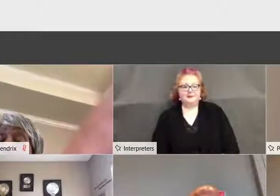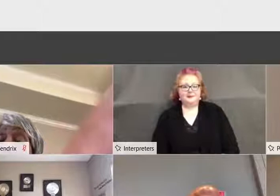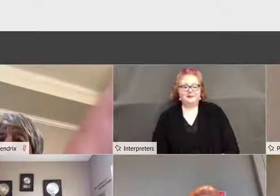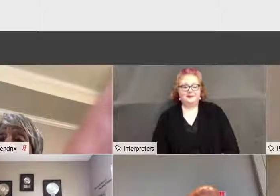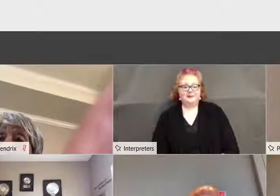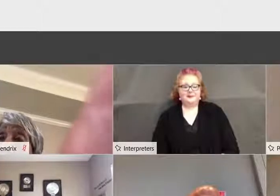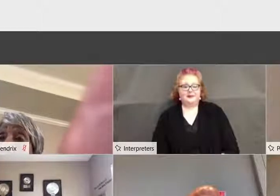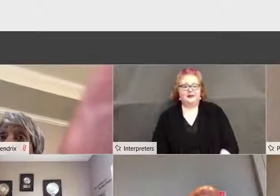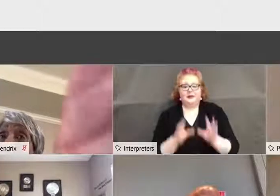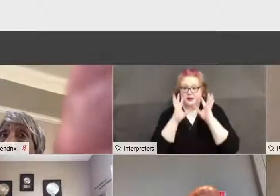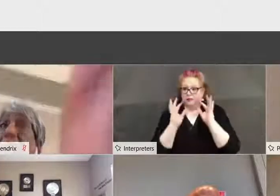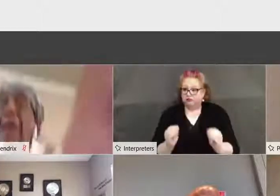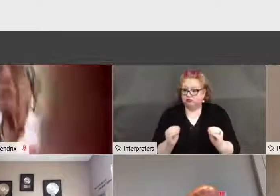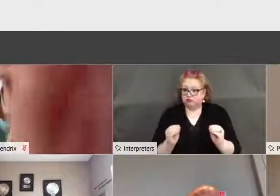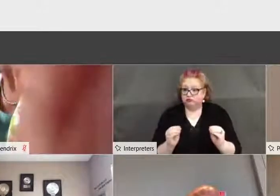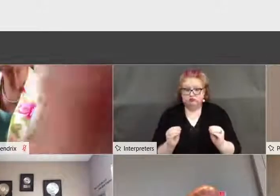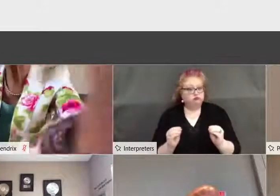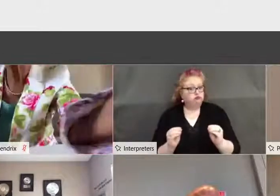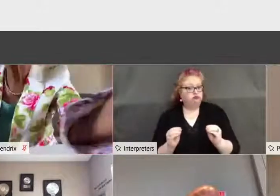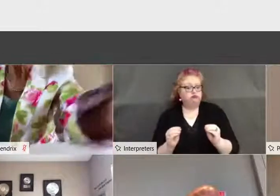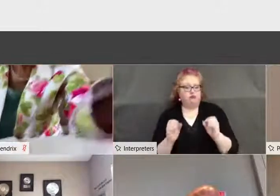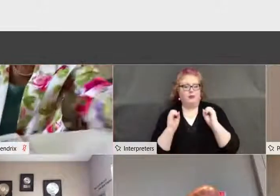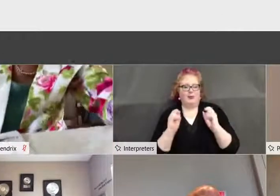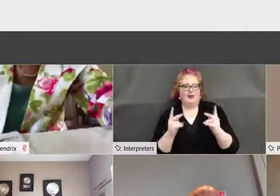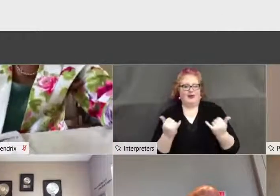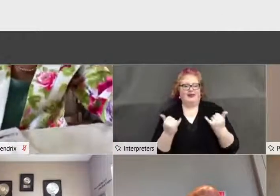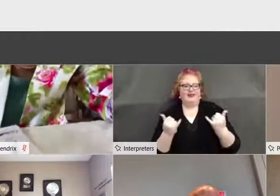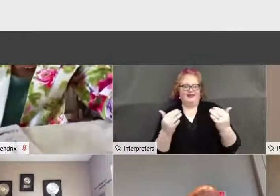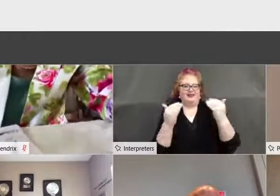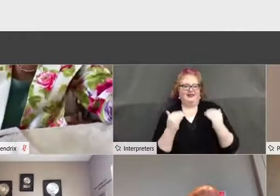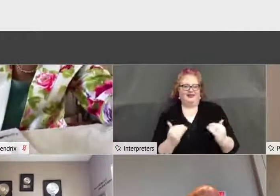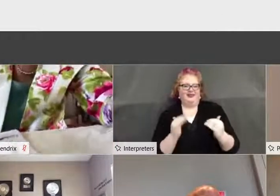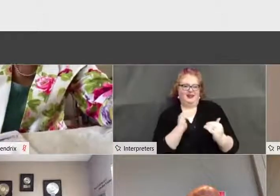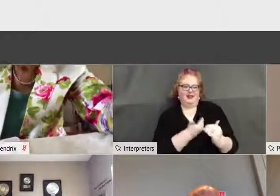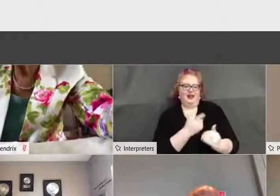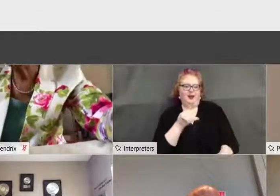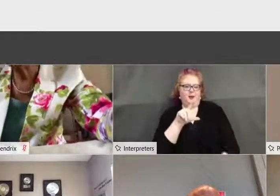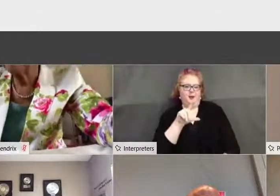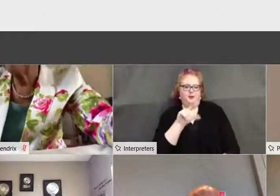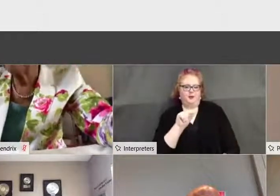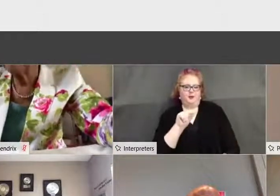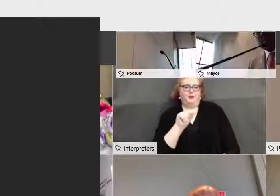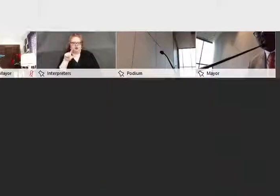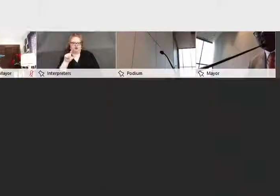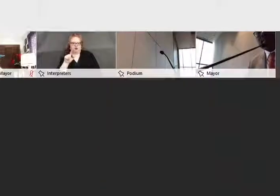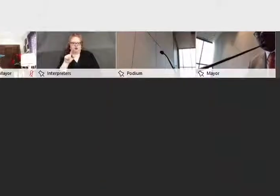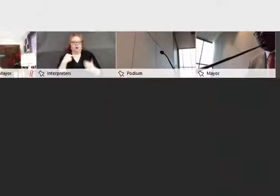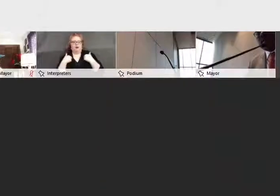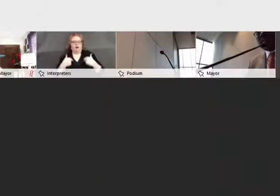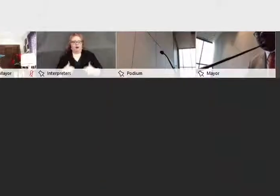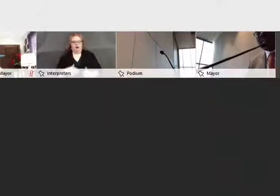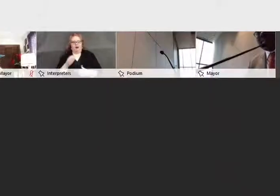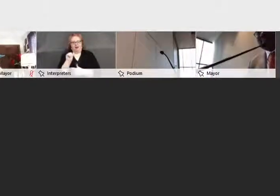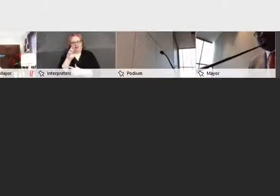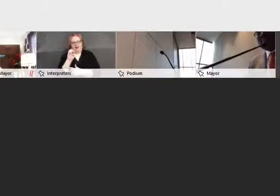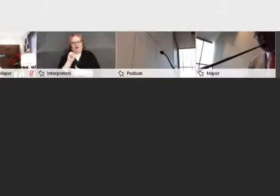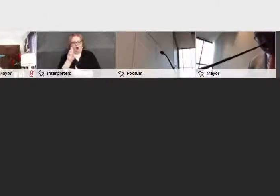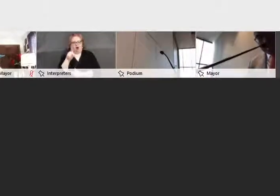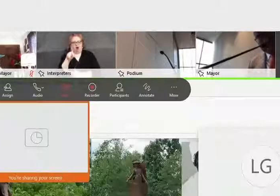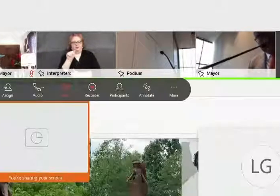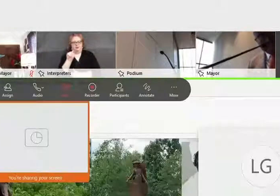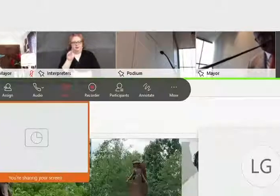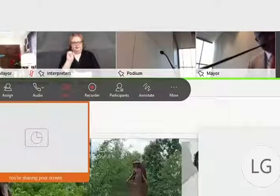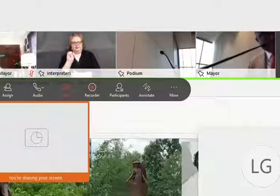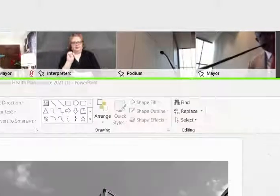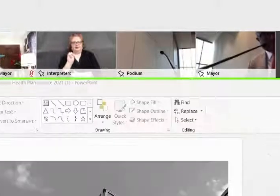Seeing none, we'll now move towards our 2021 healthcare update. Stacy,